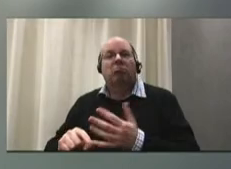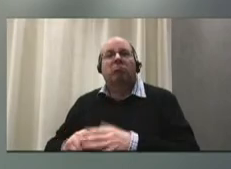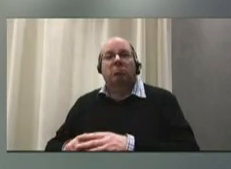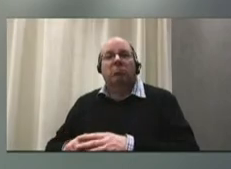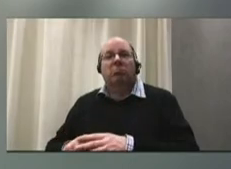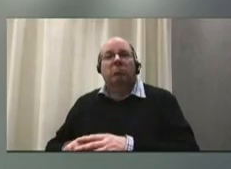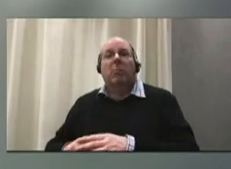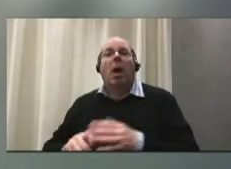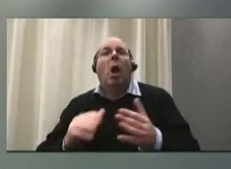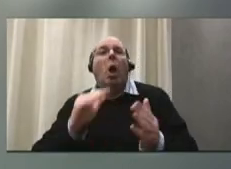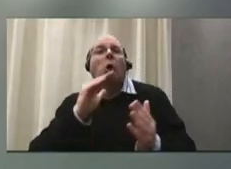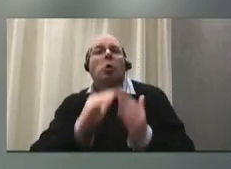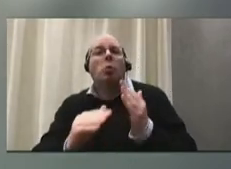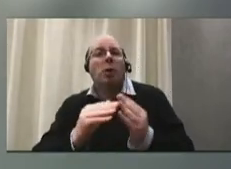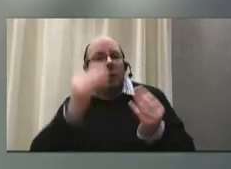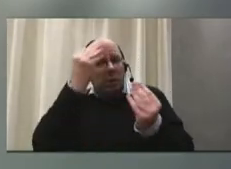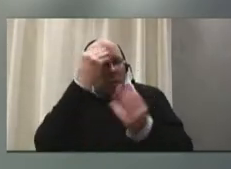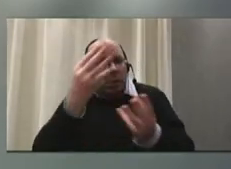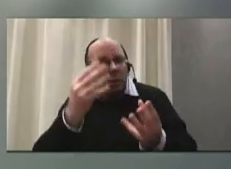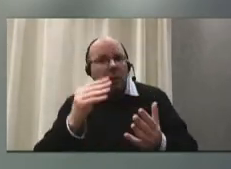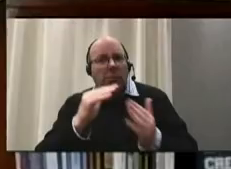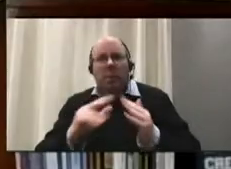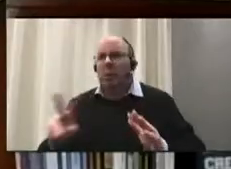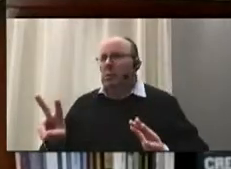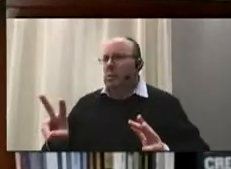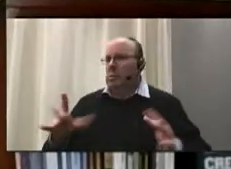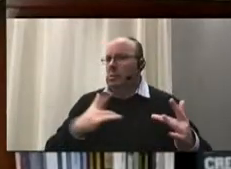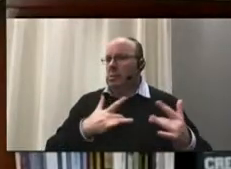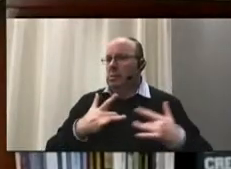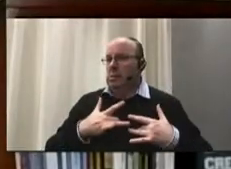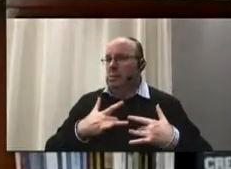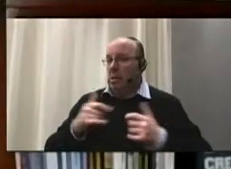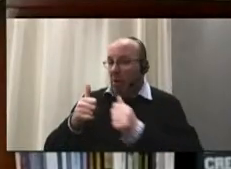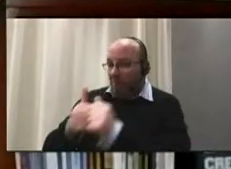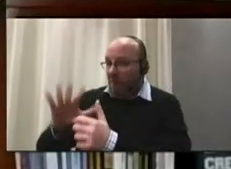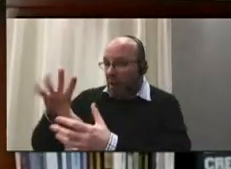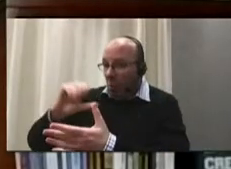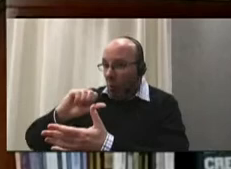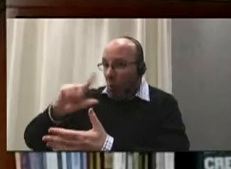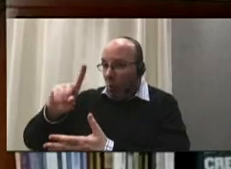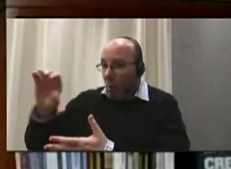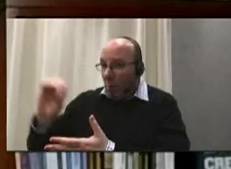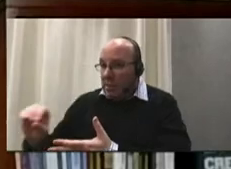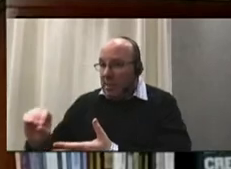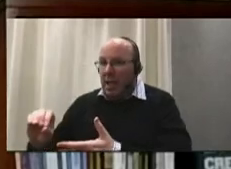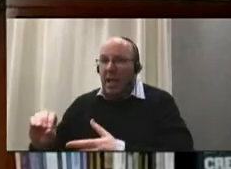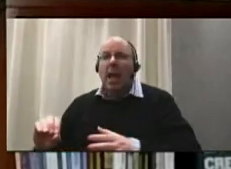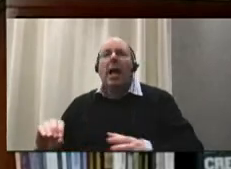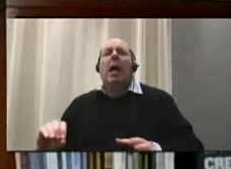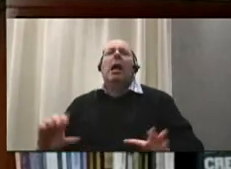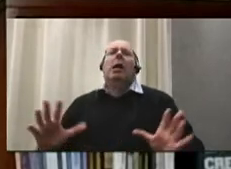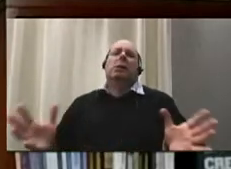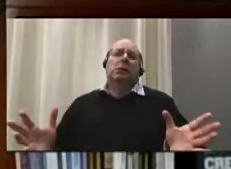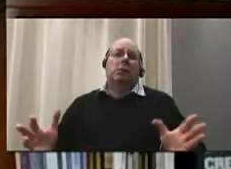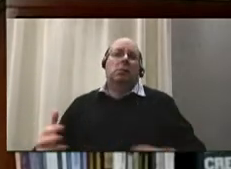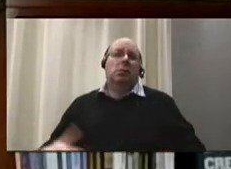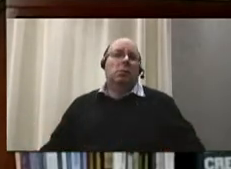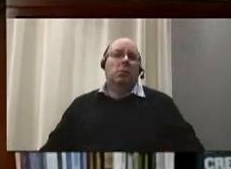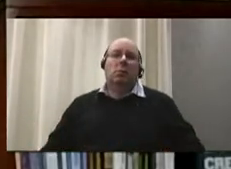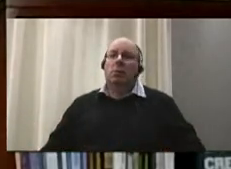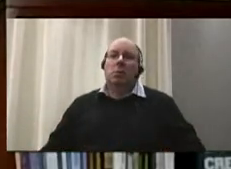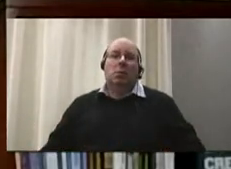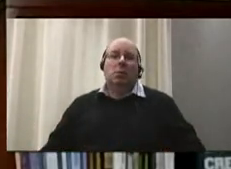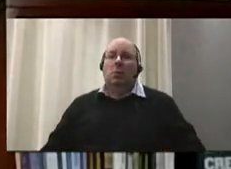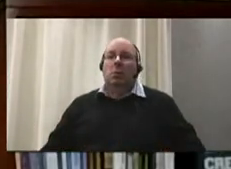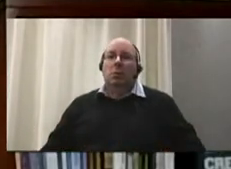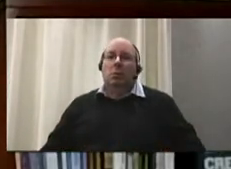fair amount of concern over that. Yes, and I hate that our families have to read and hear that, because the last thing